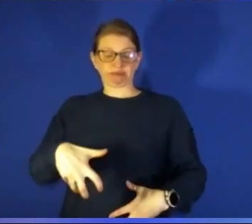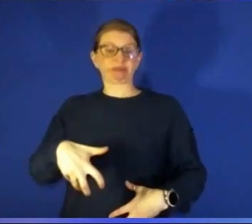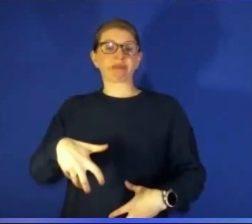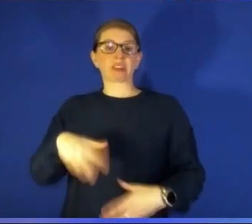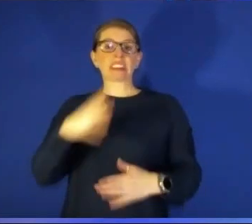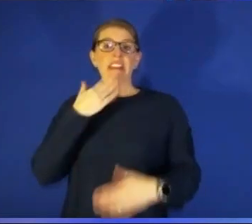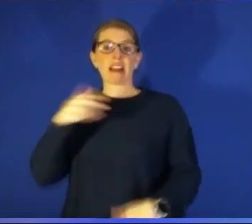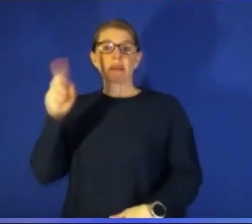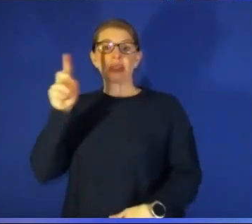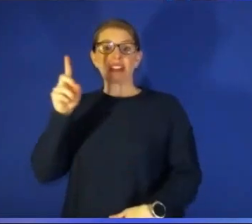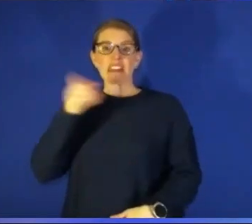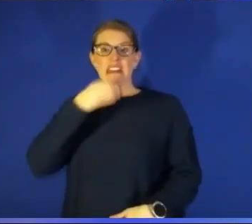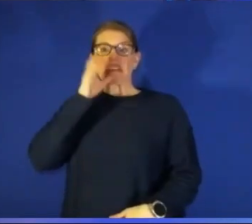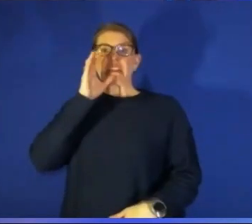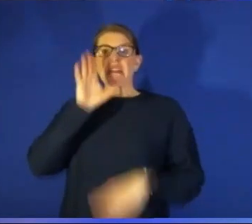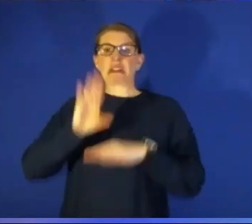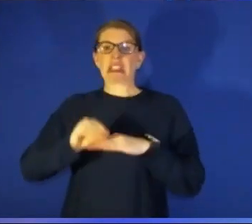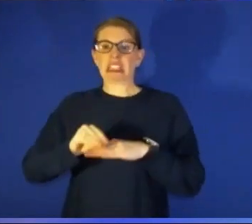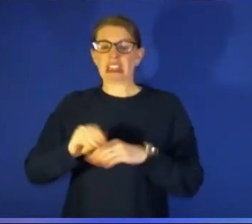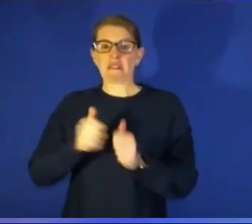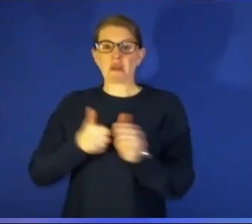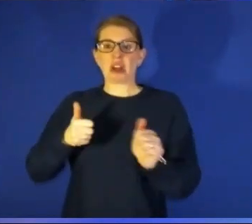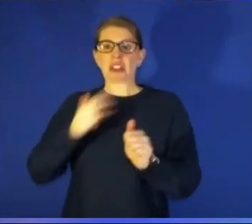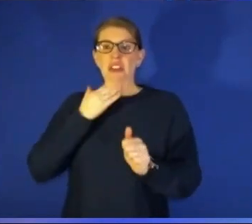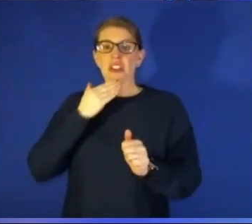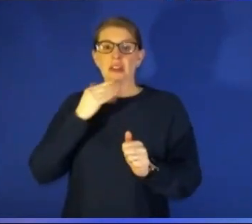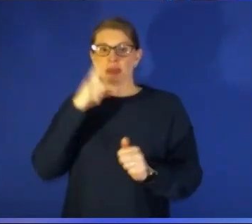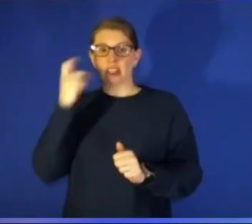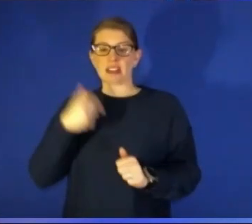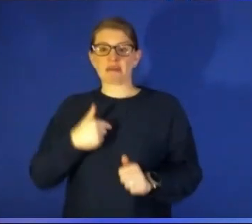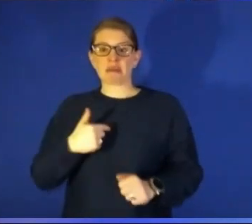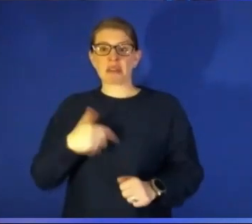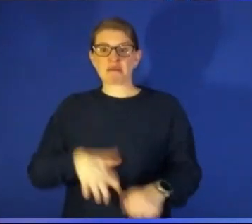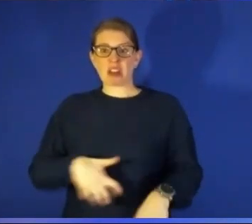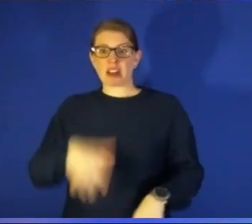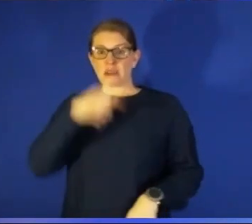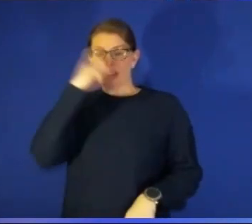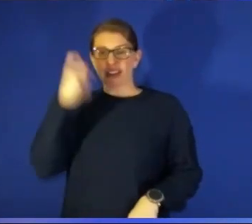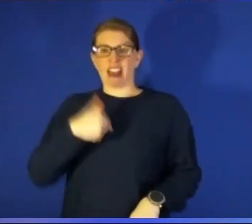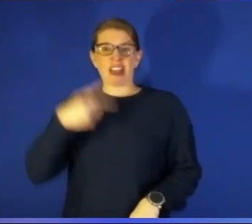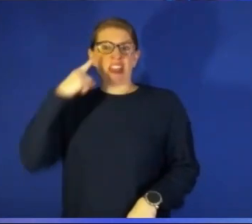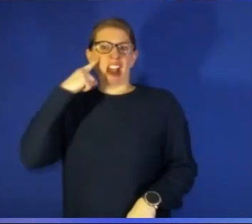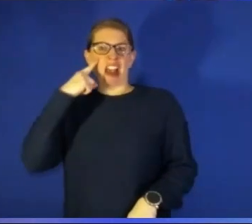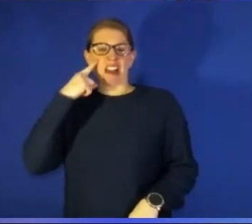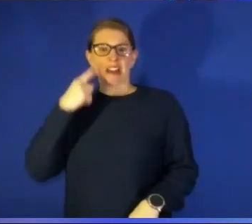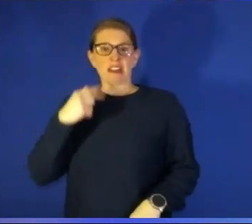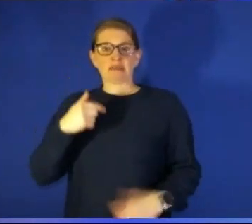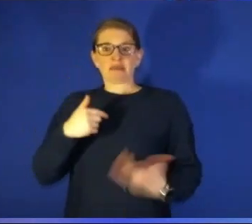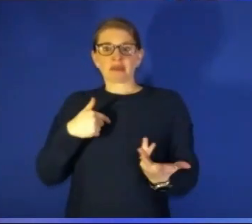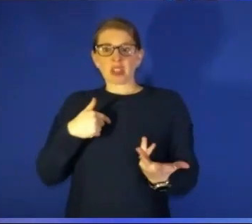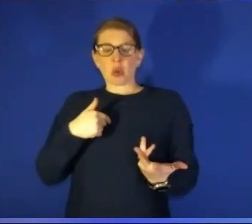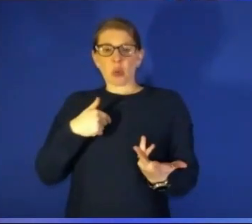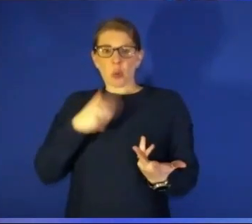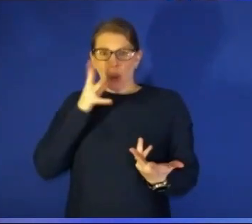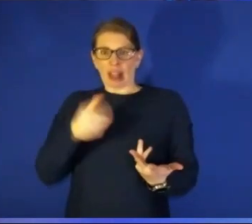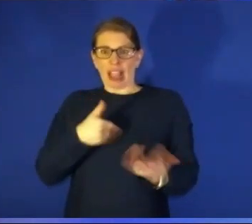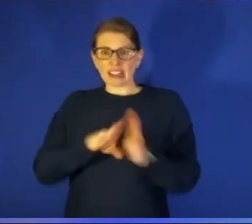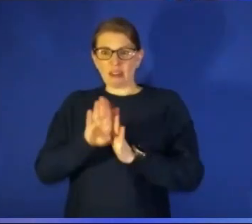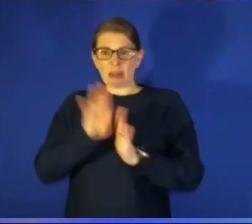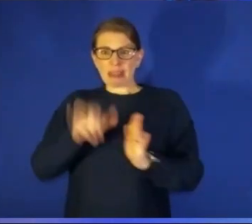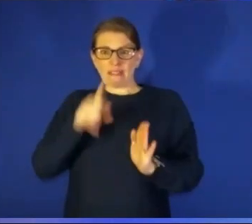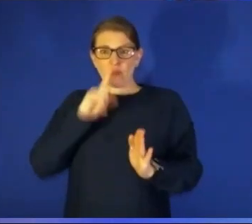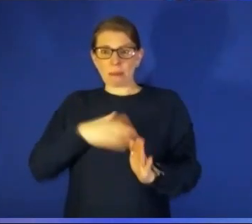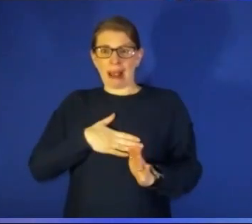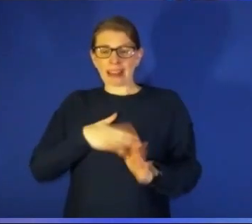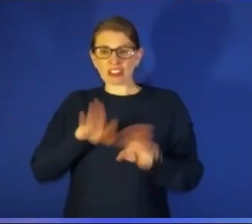worried. I stayed away from sugar while I was pregnant because I thought, well, am I going to get gestational diabetes for my child? So